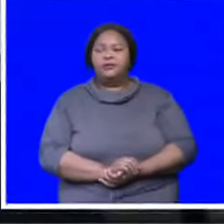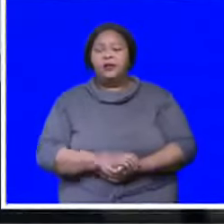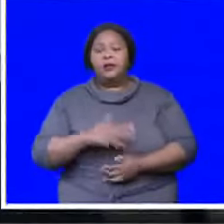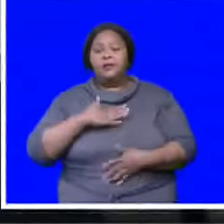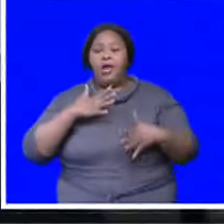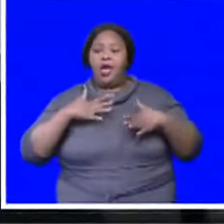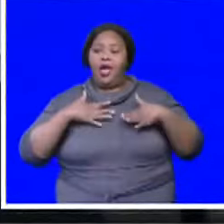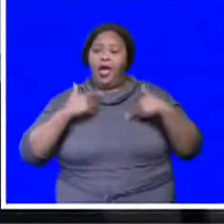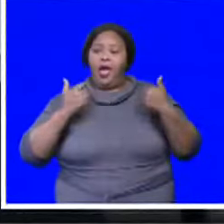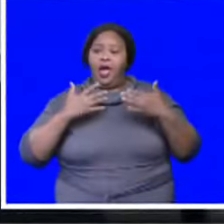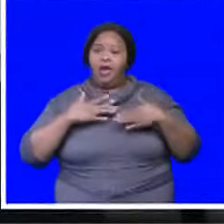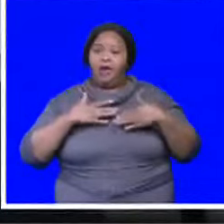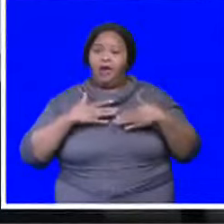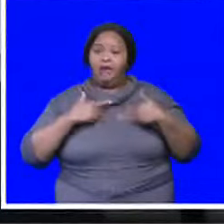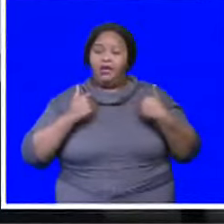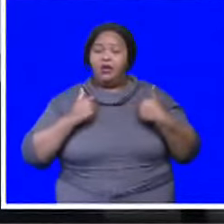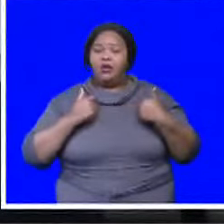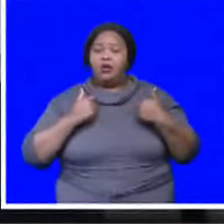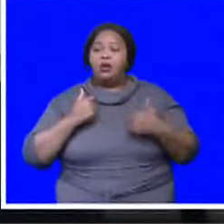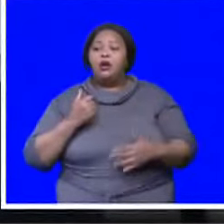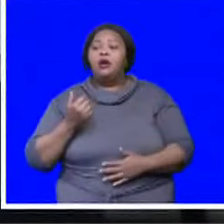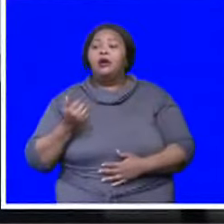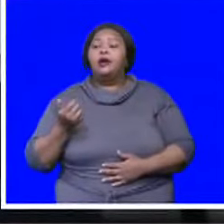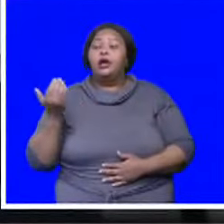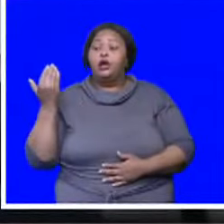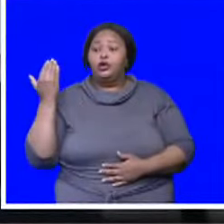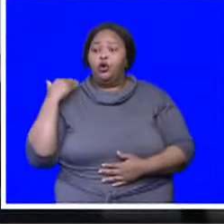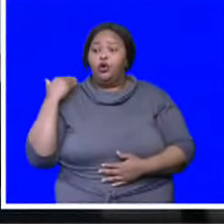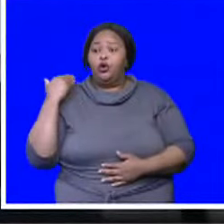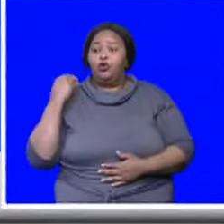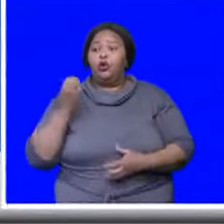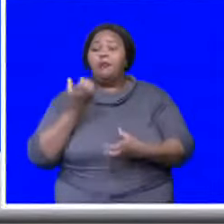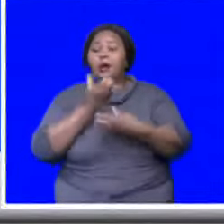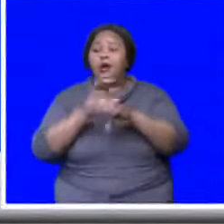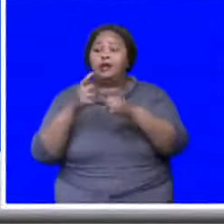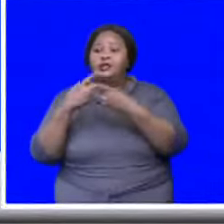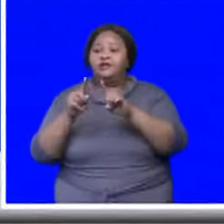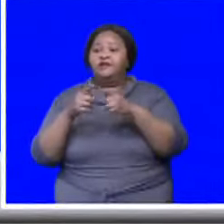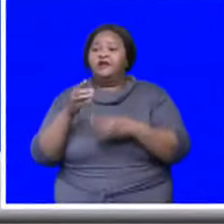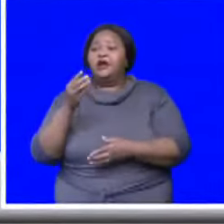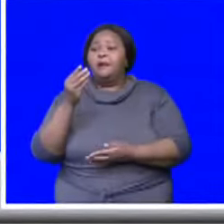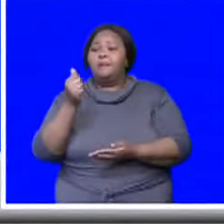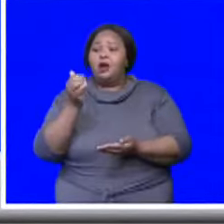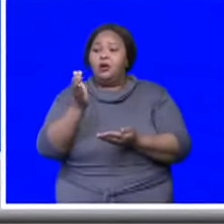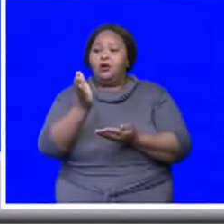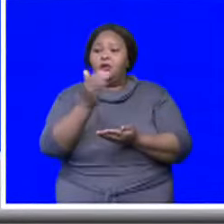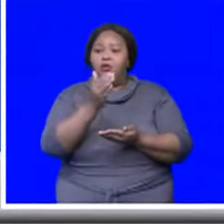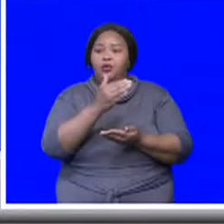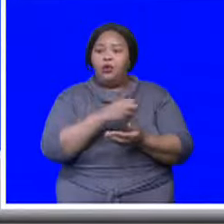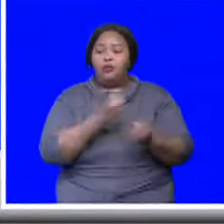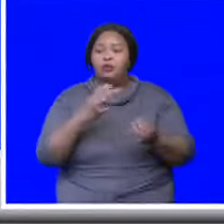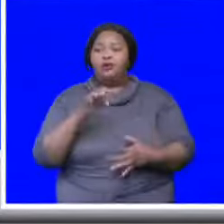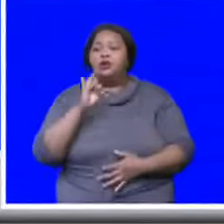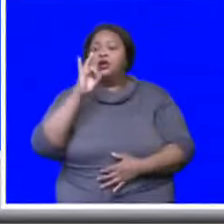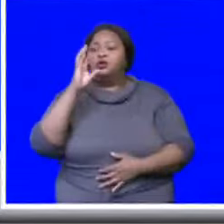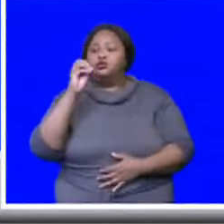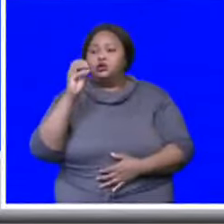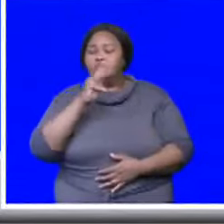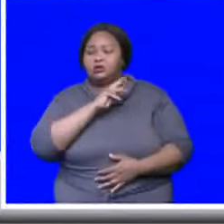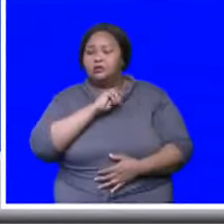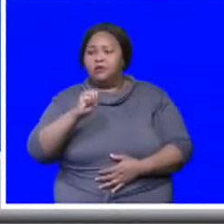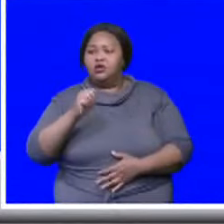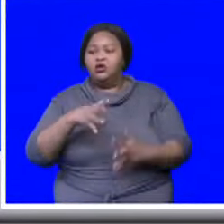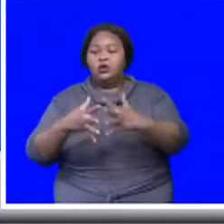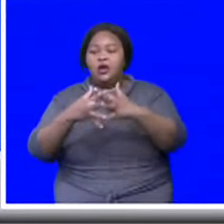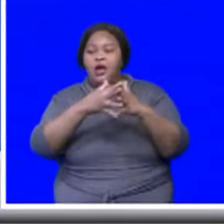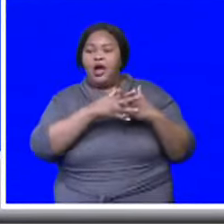also very pleased to report that yesterday countries collectively pledged in excess of $232 million to the